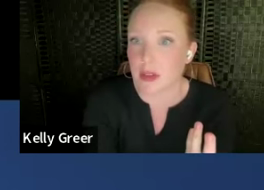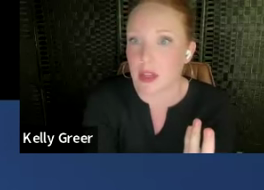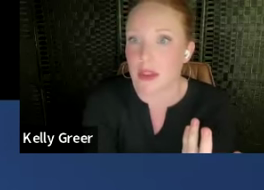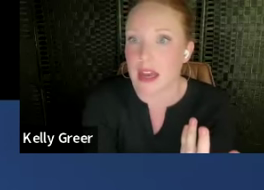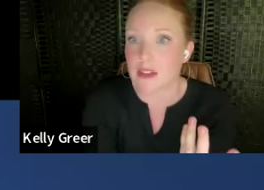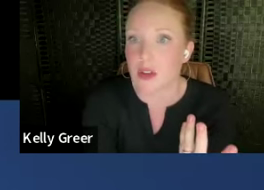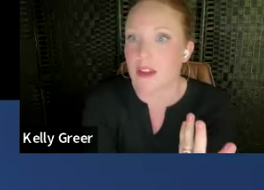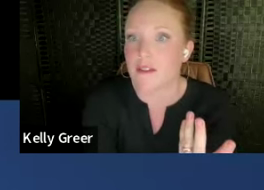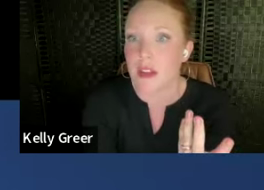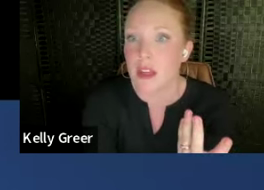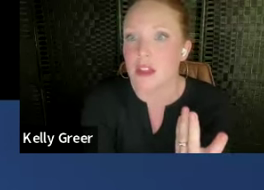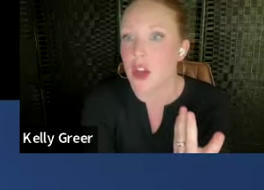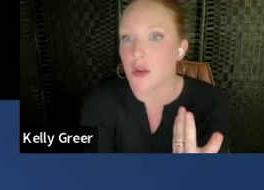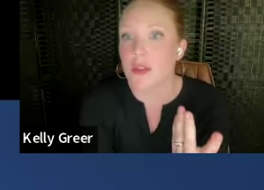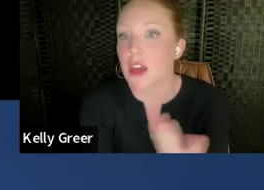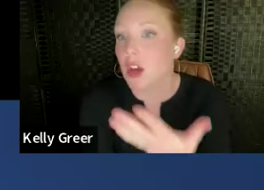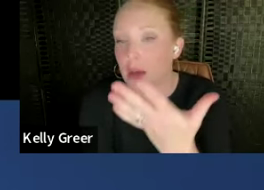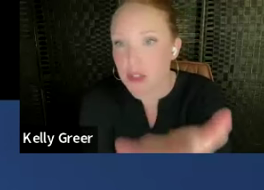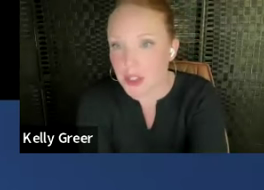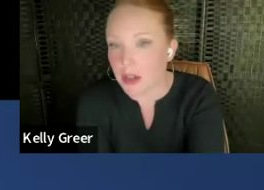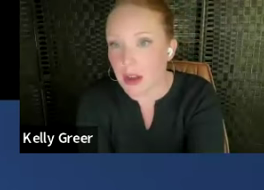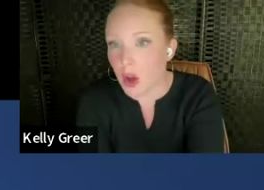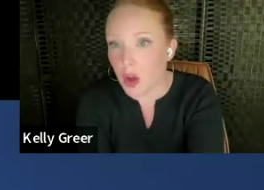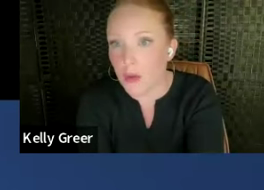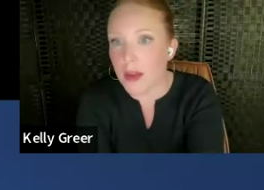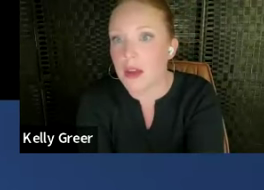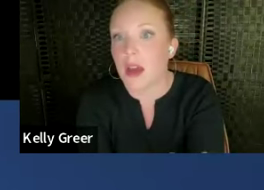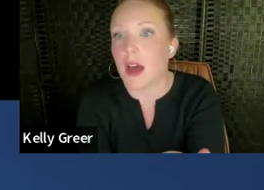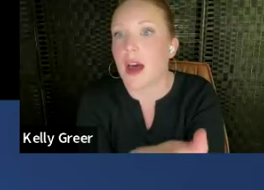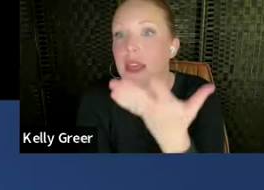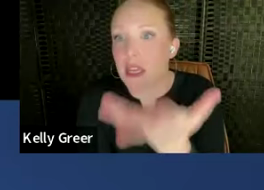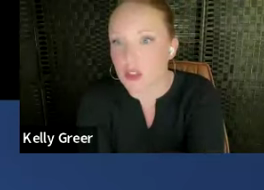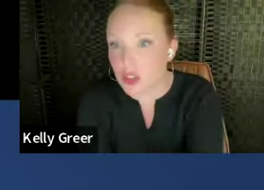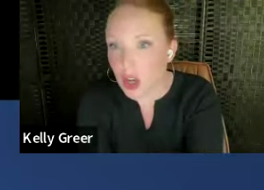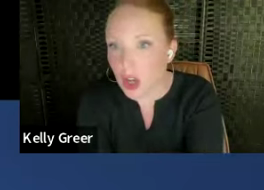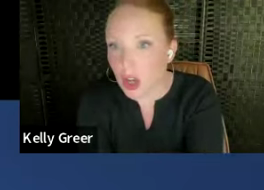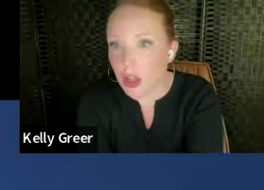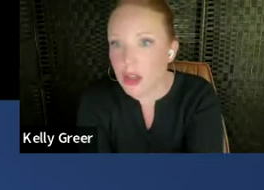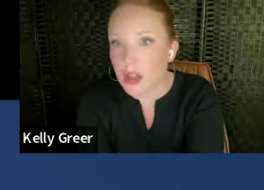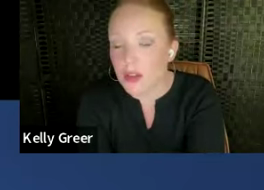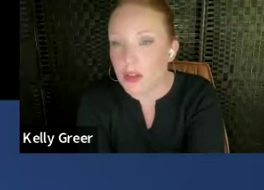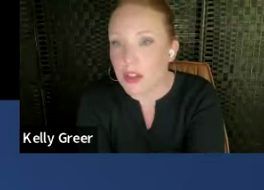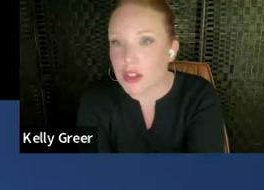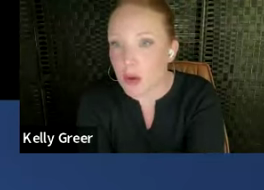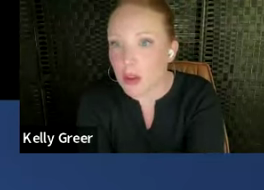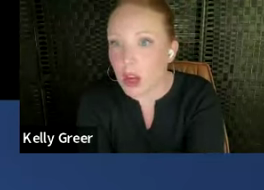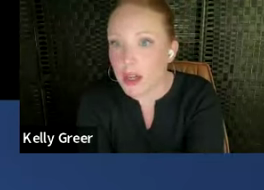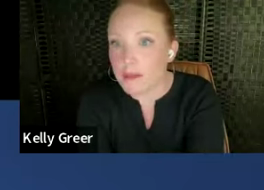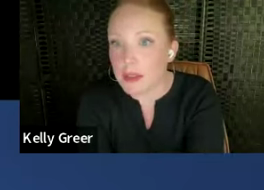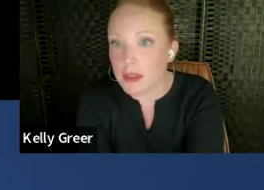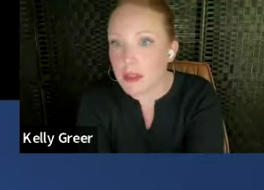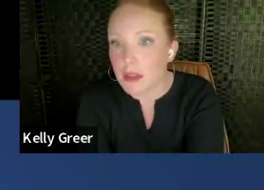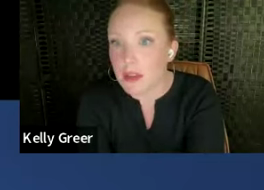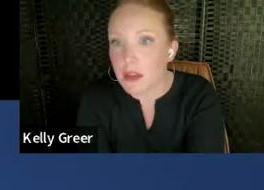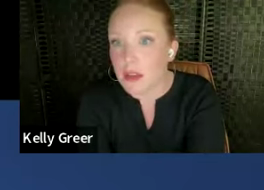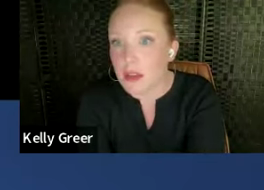we do cover accessibility with that. So if, you know, they come to your home, they install the smoke